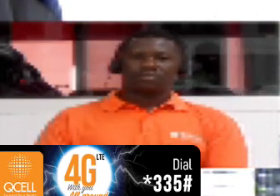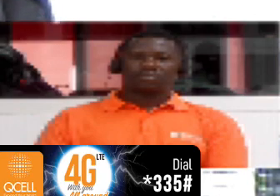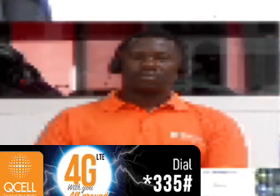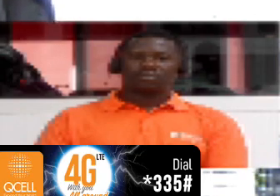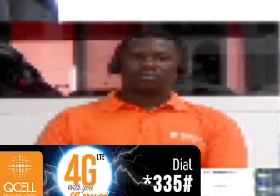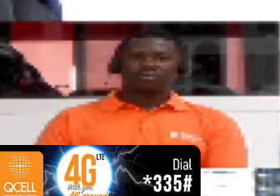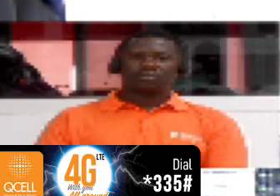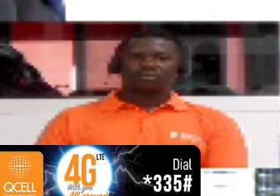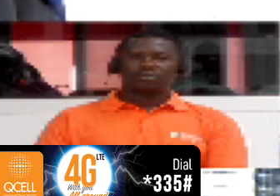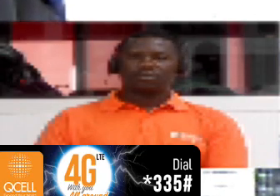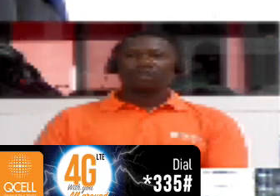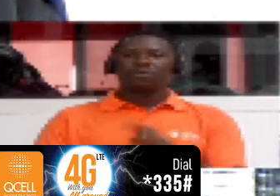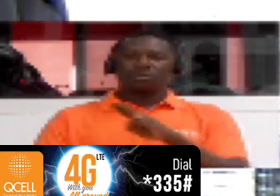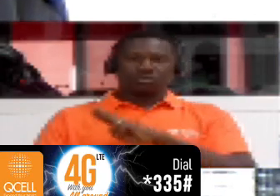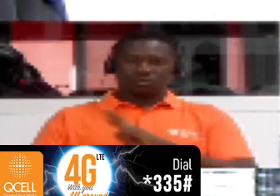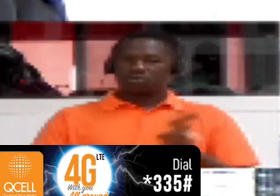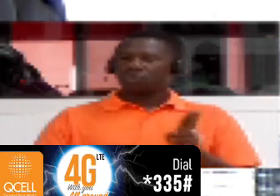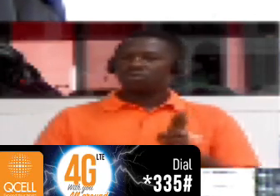Honey. No.